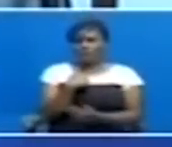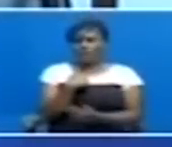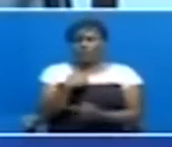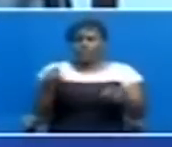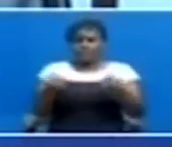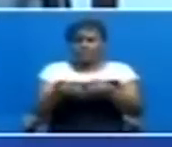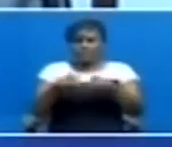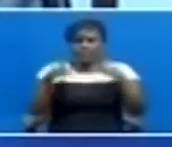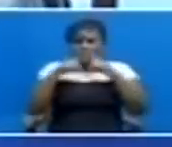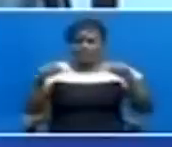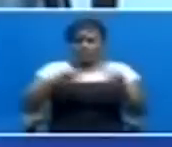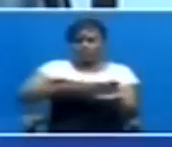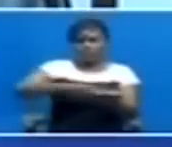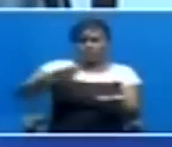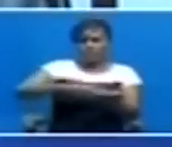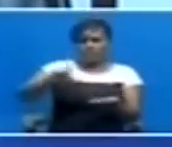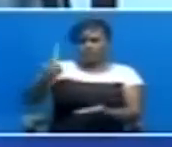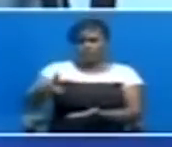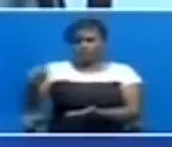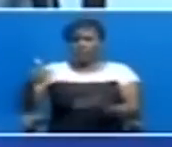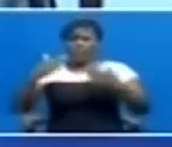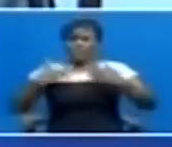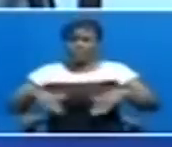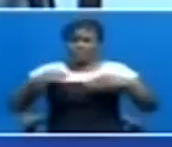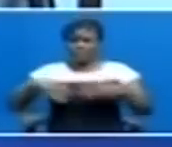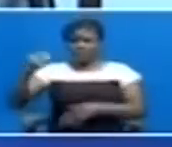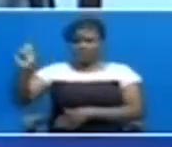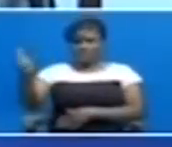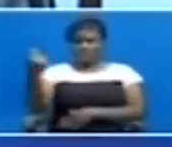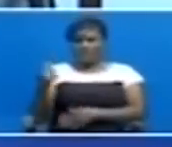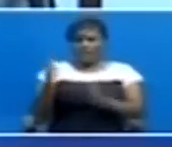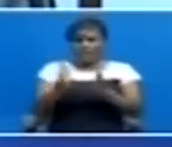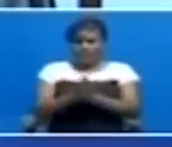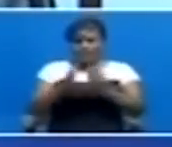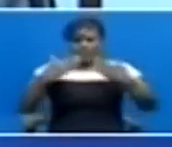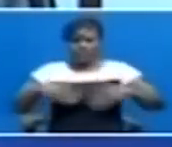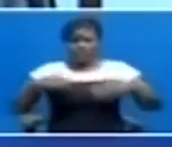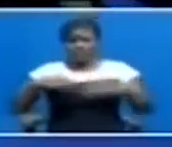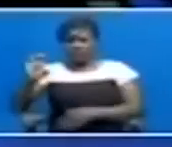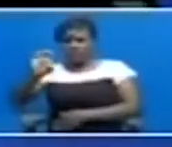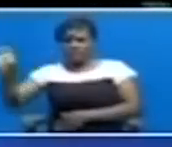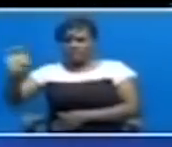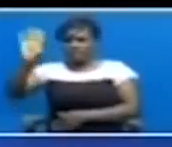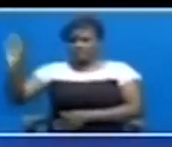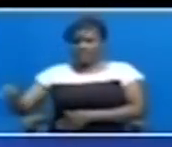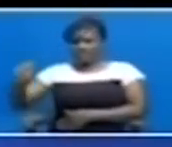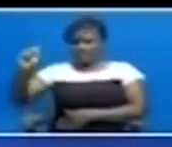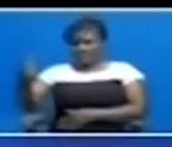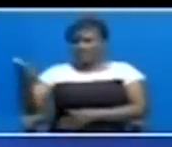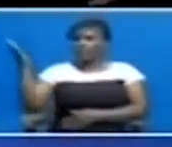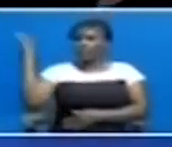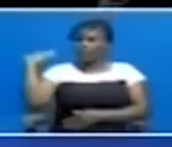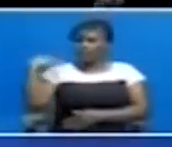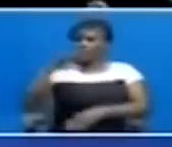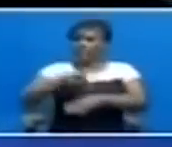and message of reconciliation to the peoples of Kenya and to the peoples of Eastern Africa. Kenya last received a